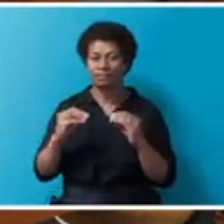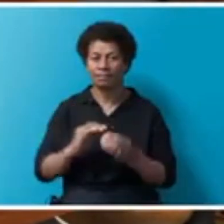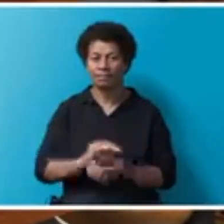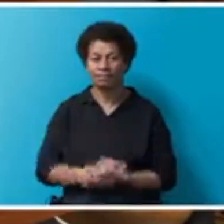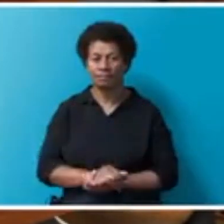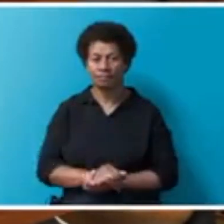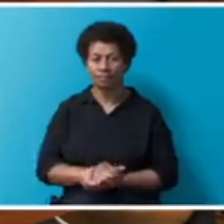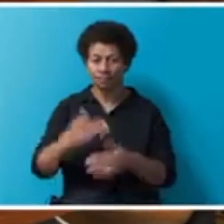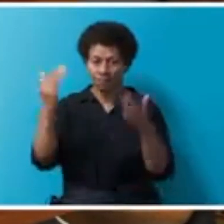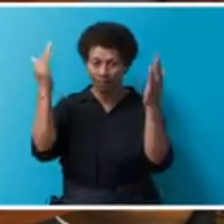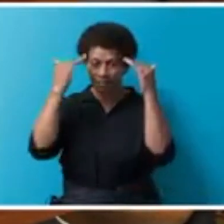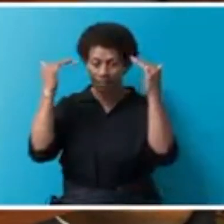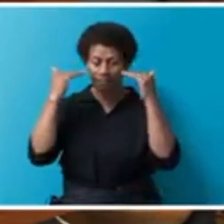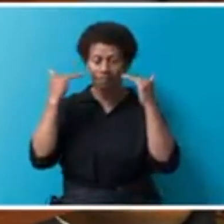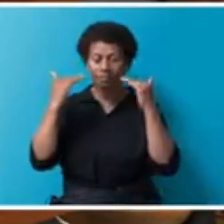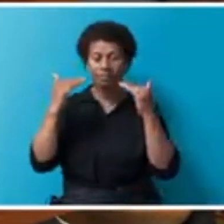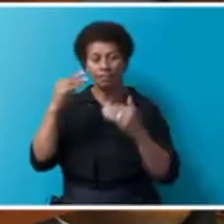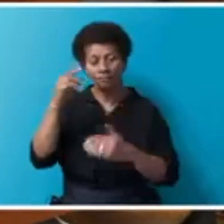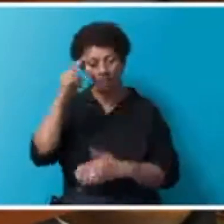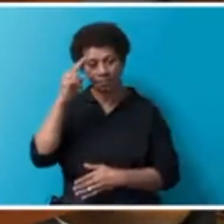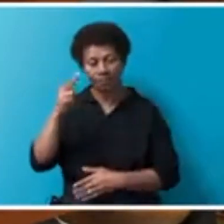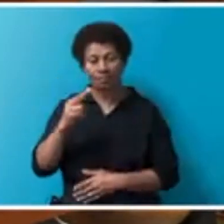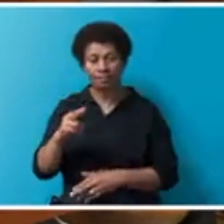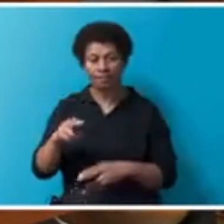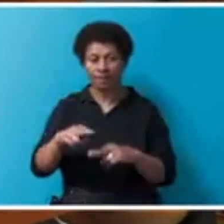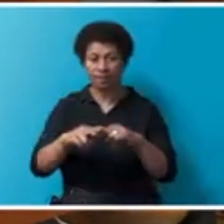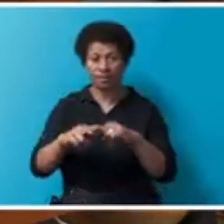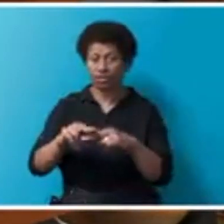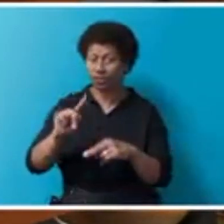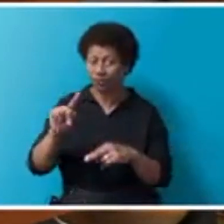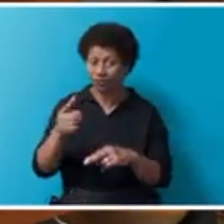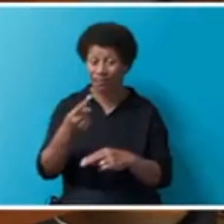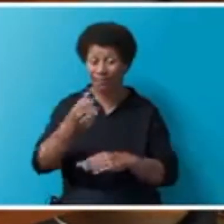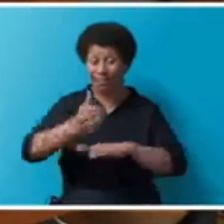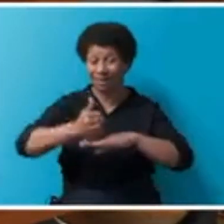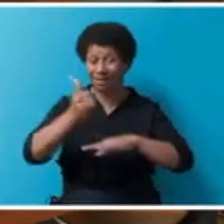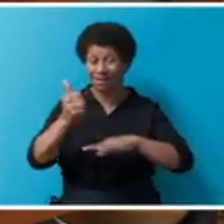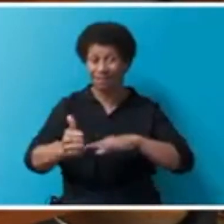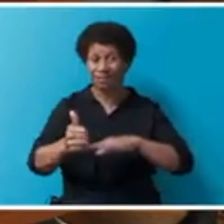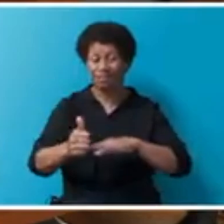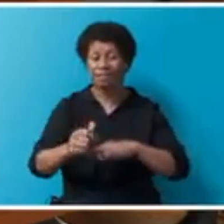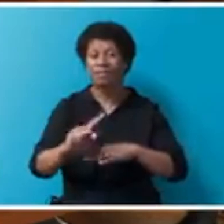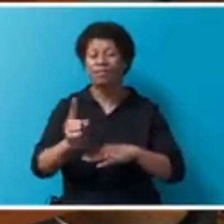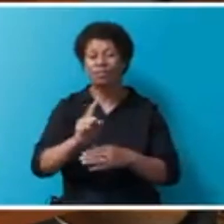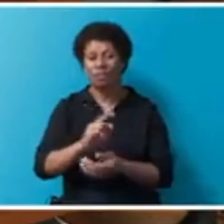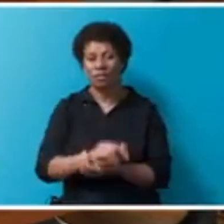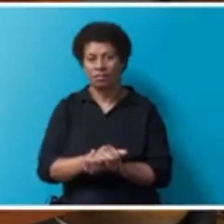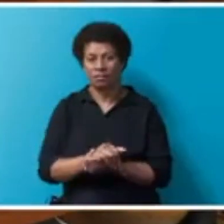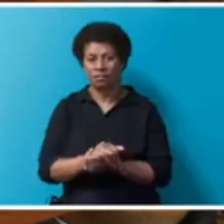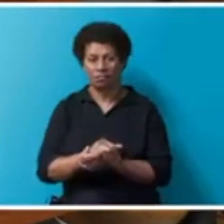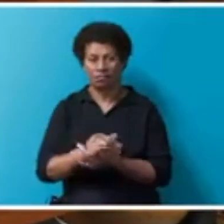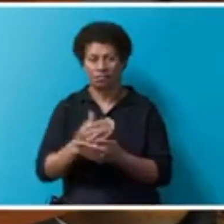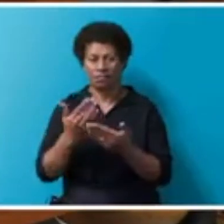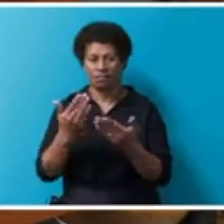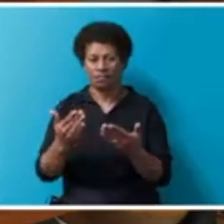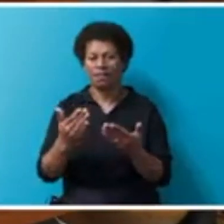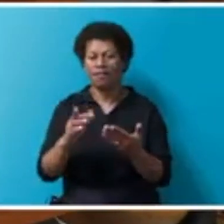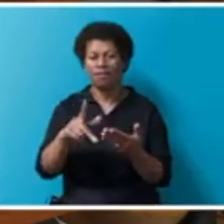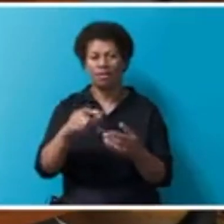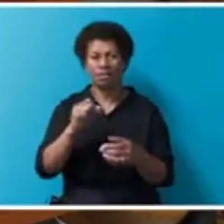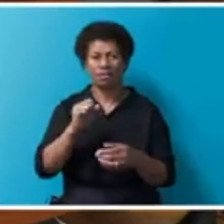Mr. Speaker, sir, the Fiji First government imposed contractual appointments on civil